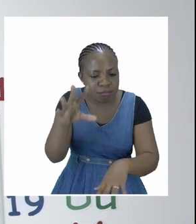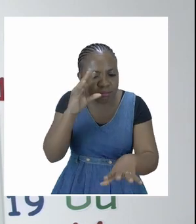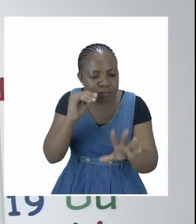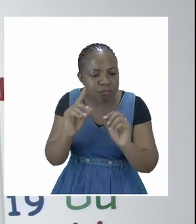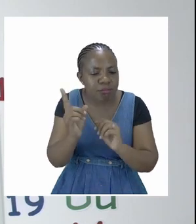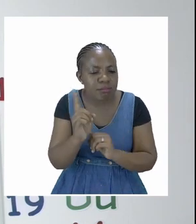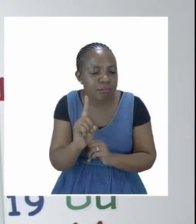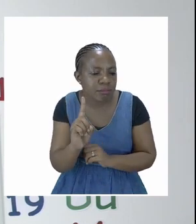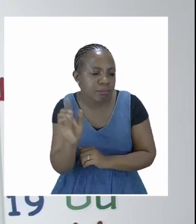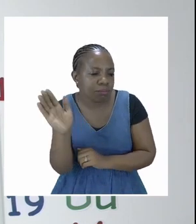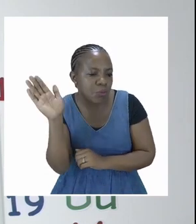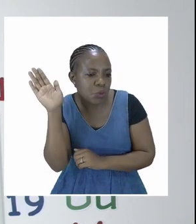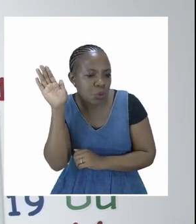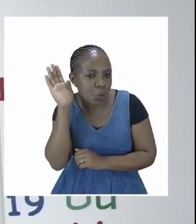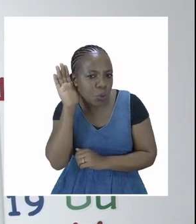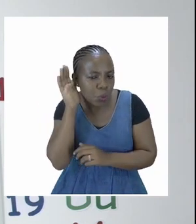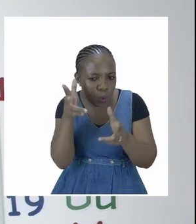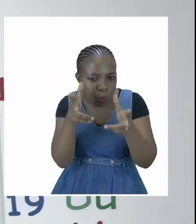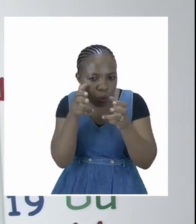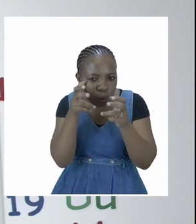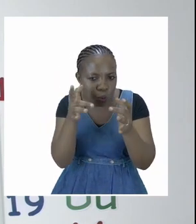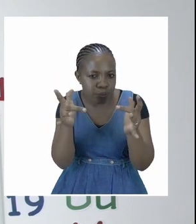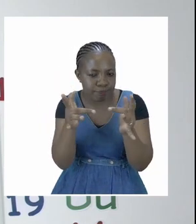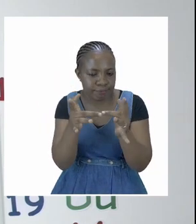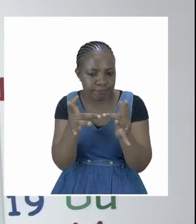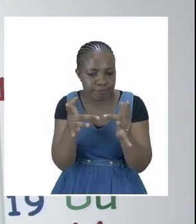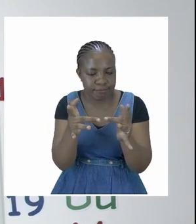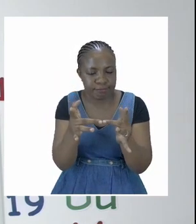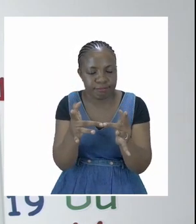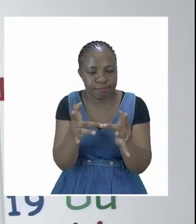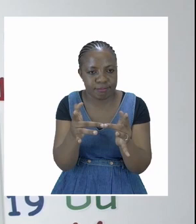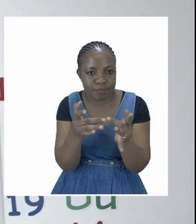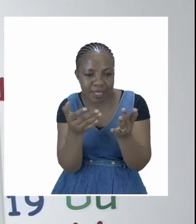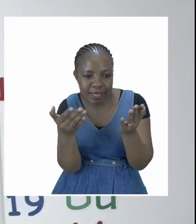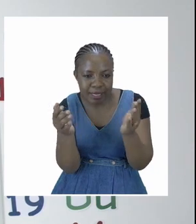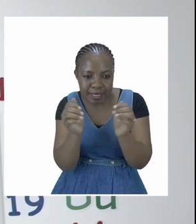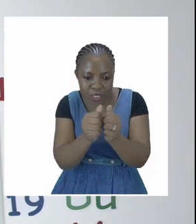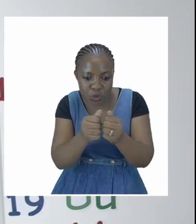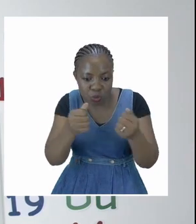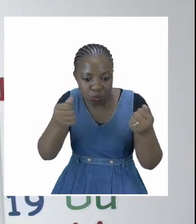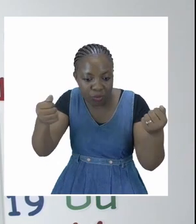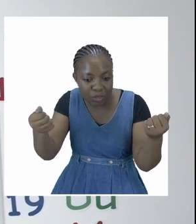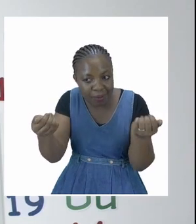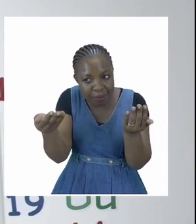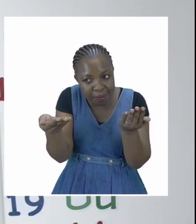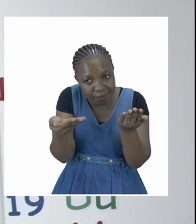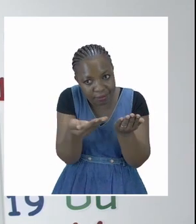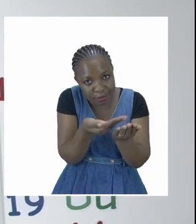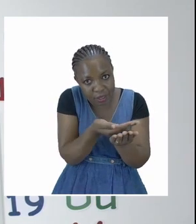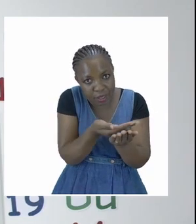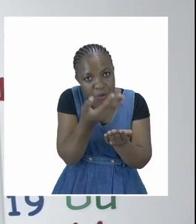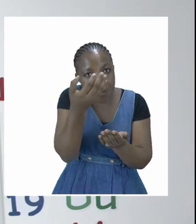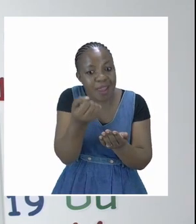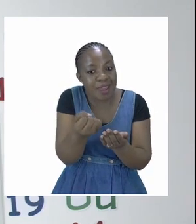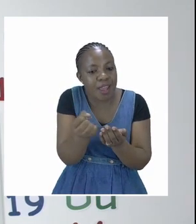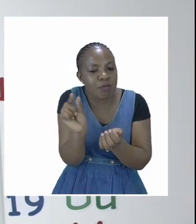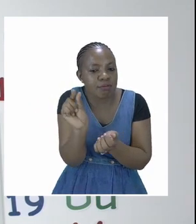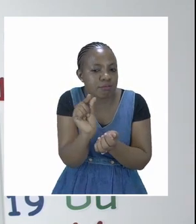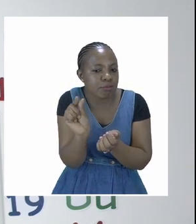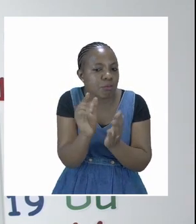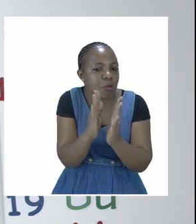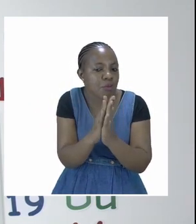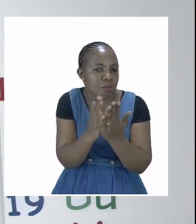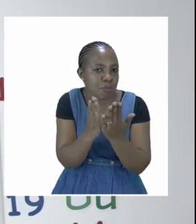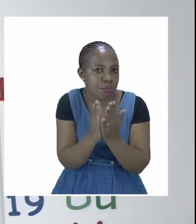or watching online. Inside the newspapers, there is an insert of the lesson